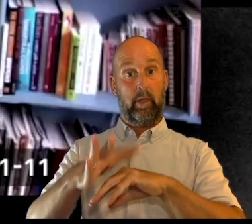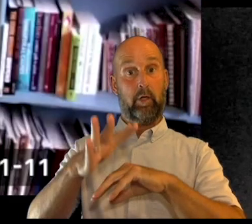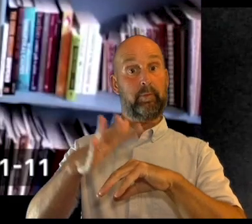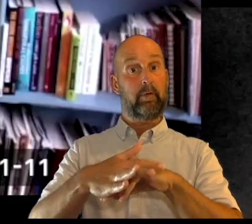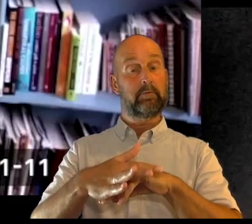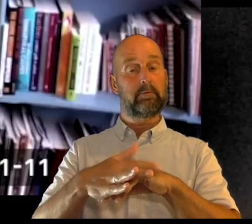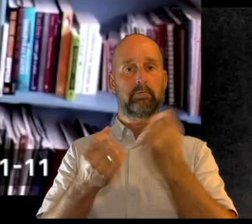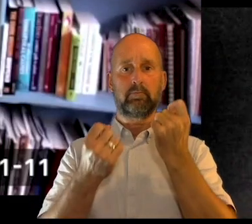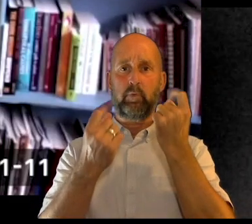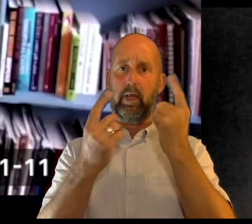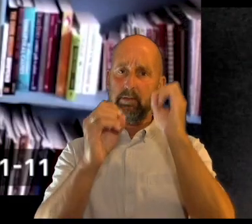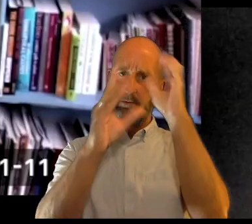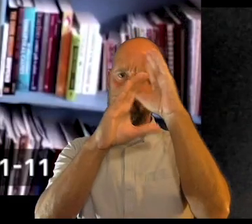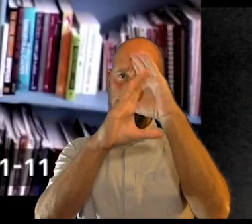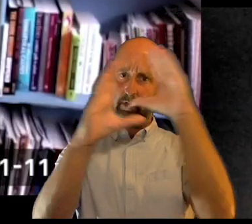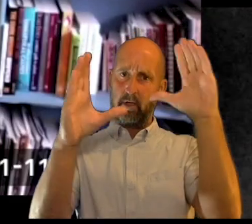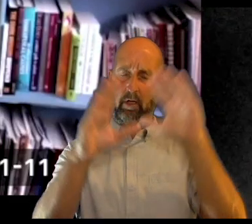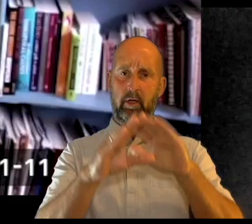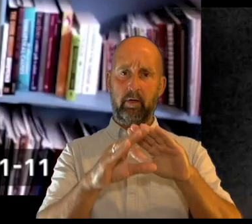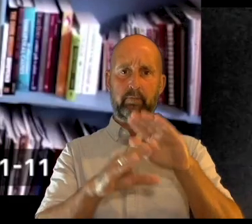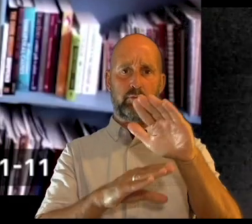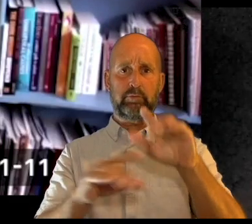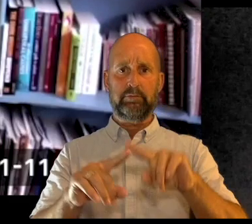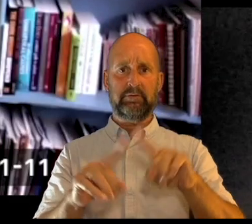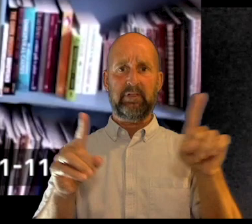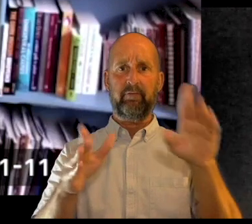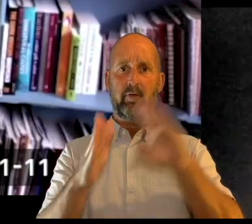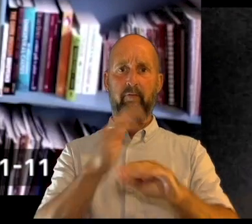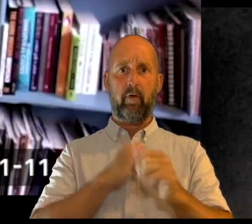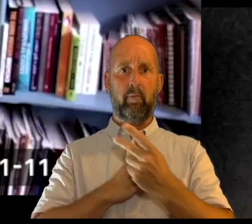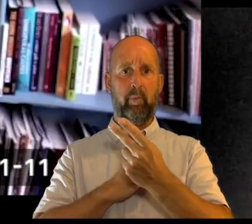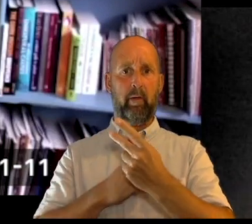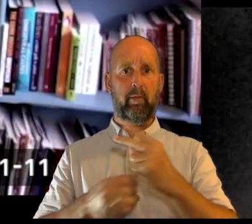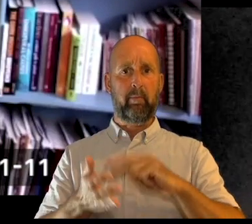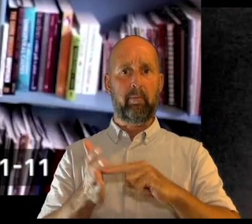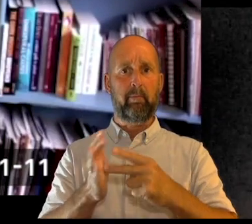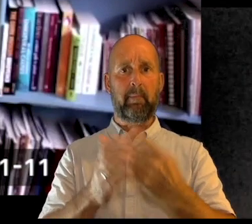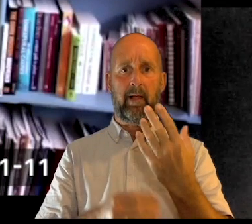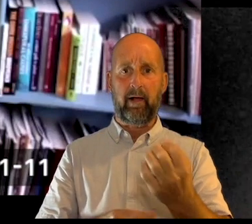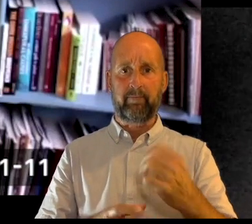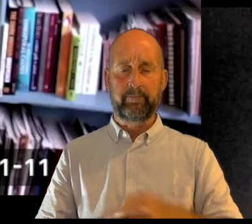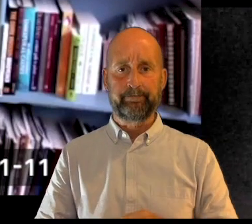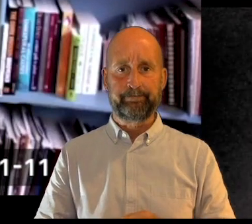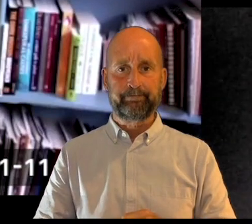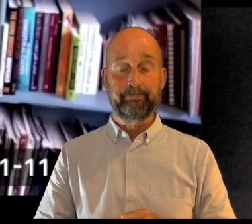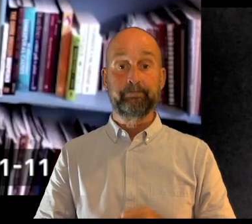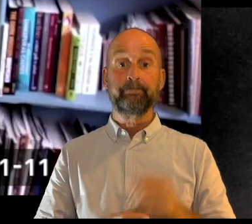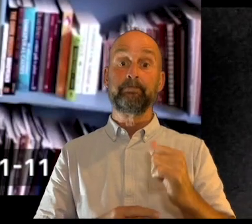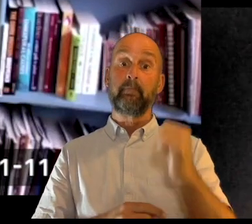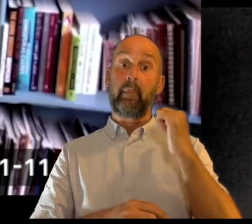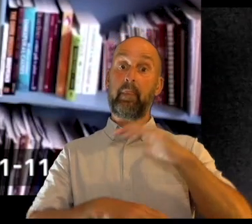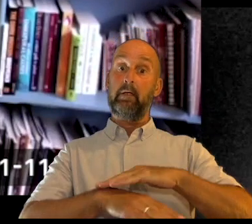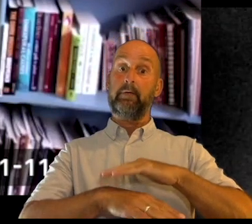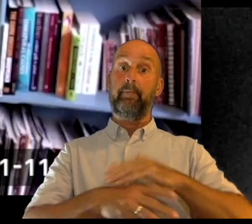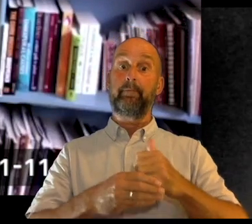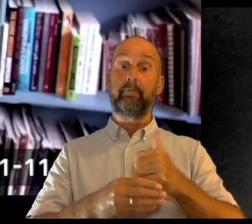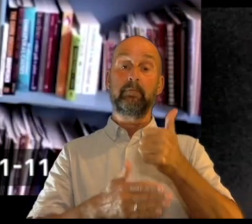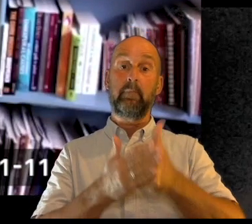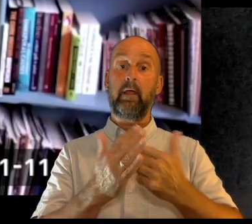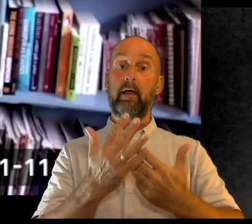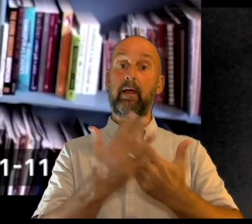ourselves facing a very different future than the one that we had imagined to begin with. And at the time I was working in the fashion